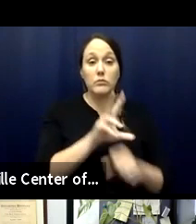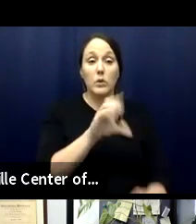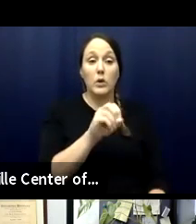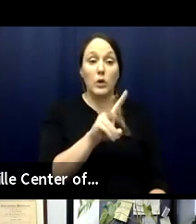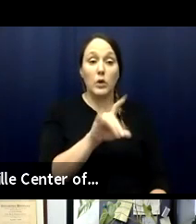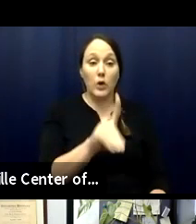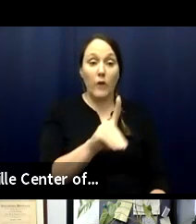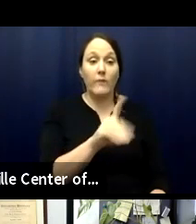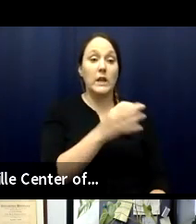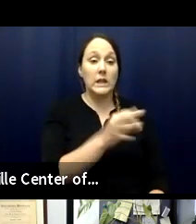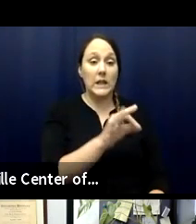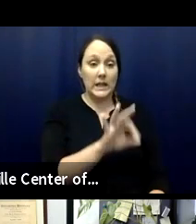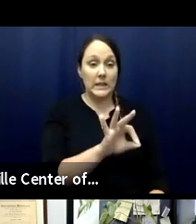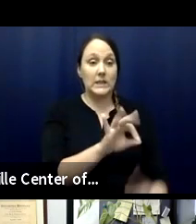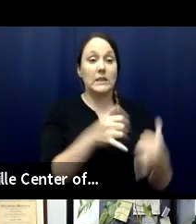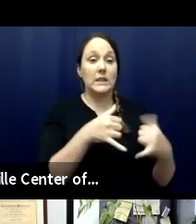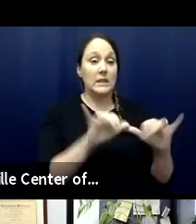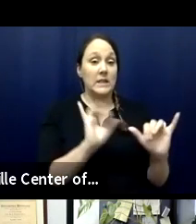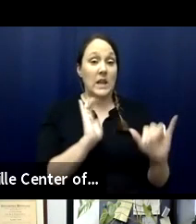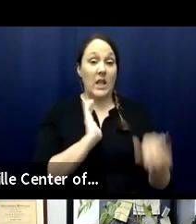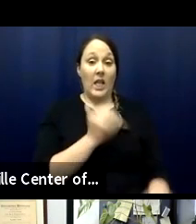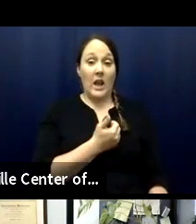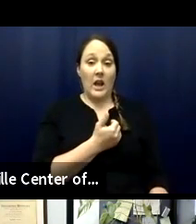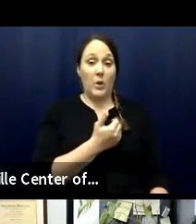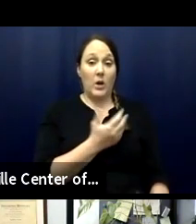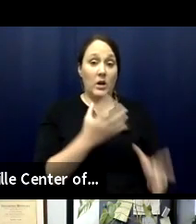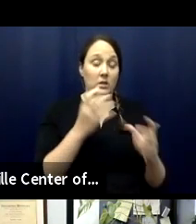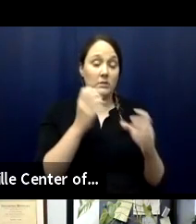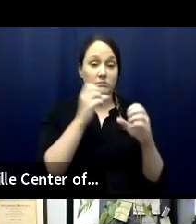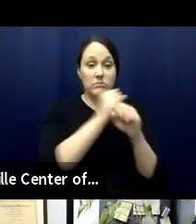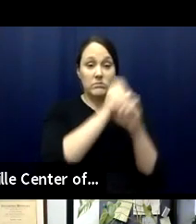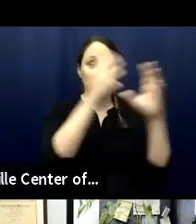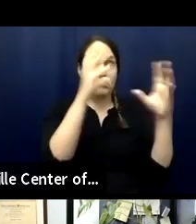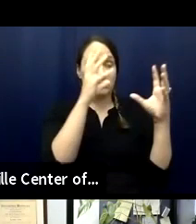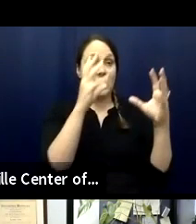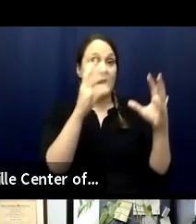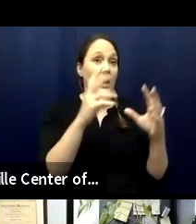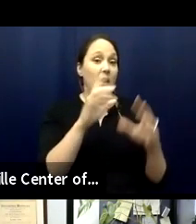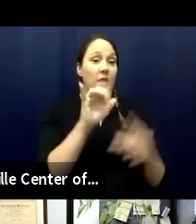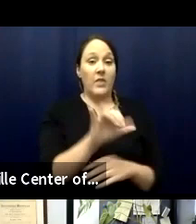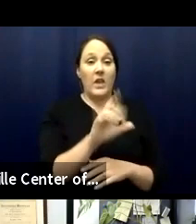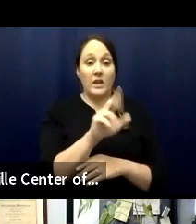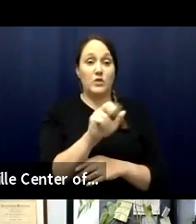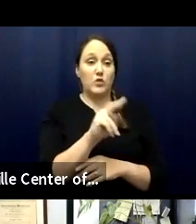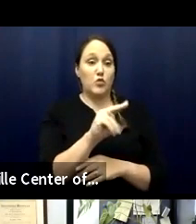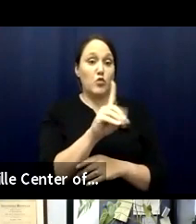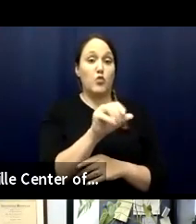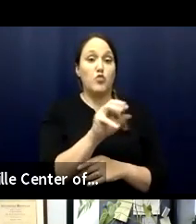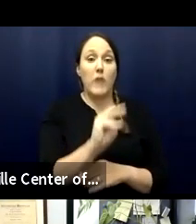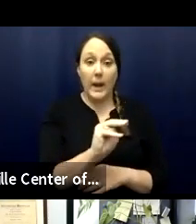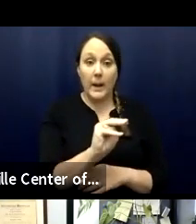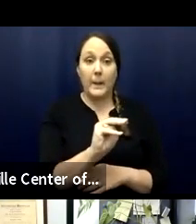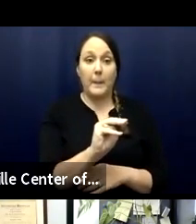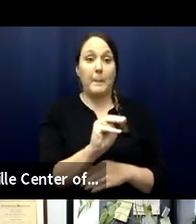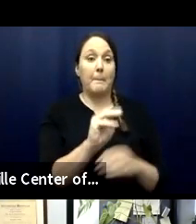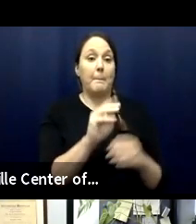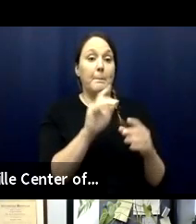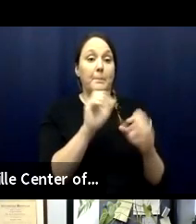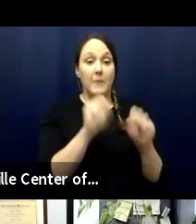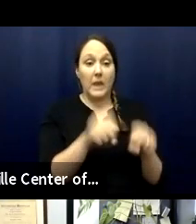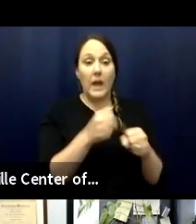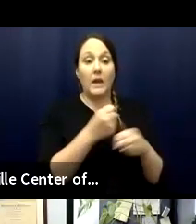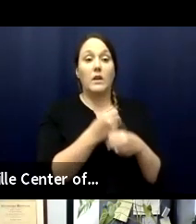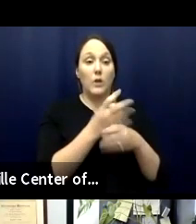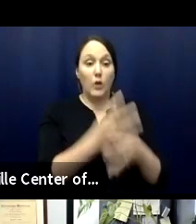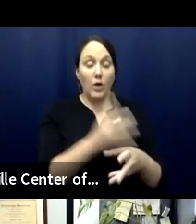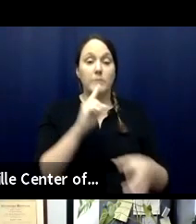still in what our perception is in the care side, a very random way can cause